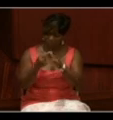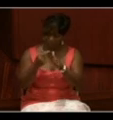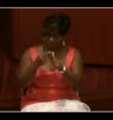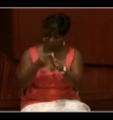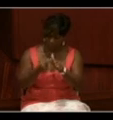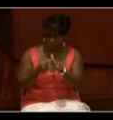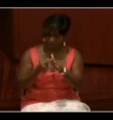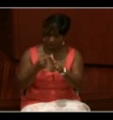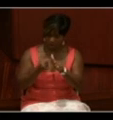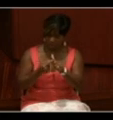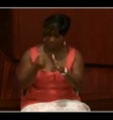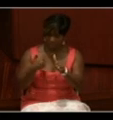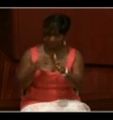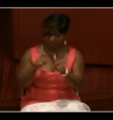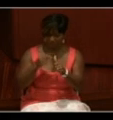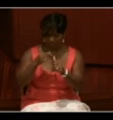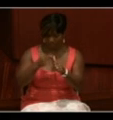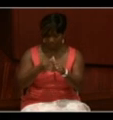The next slide, please.